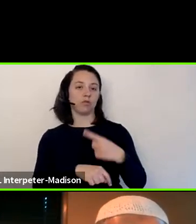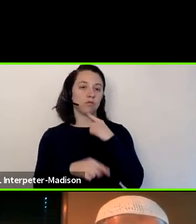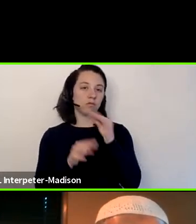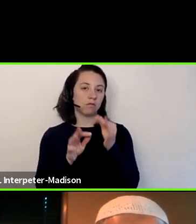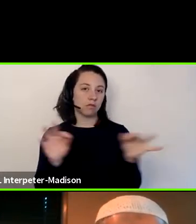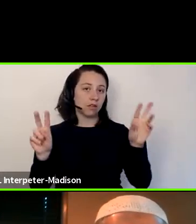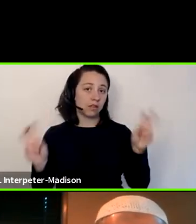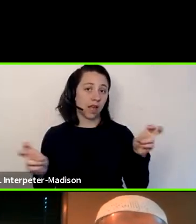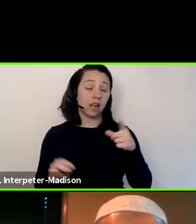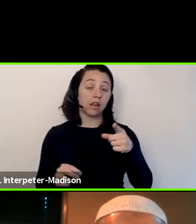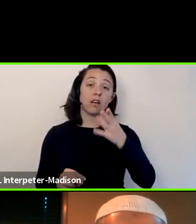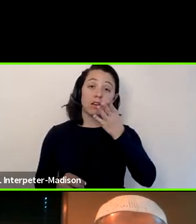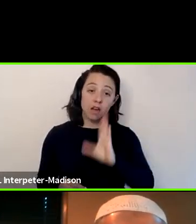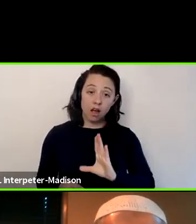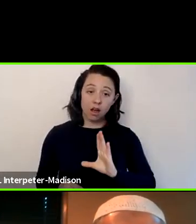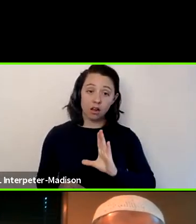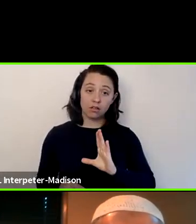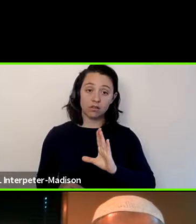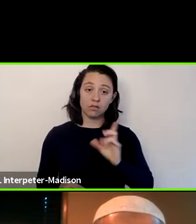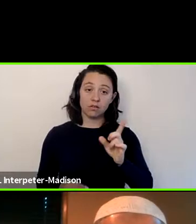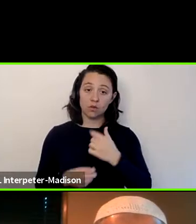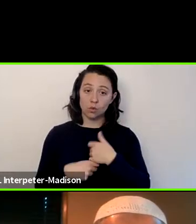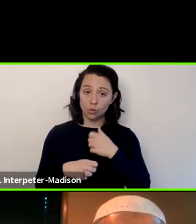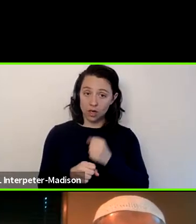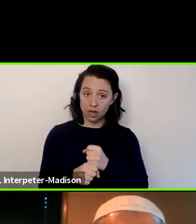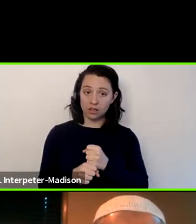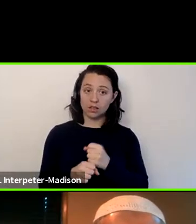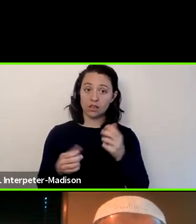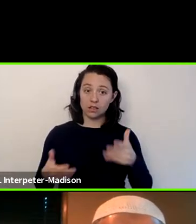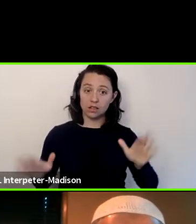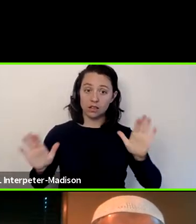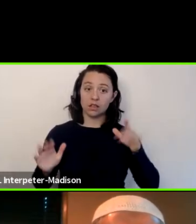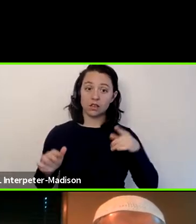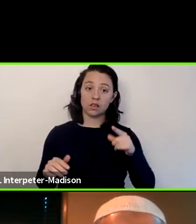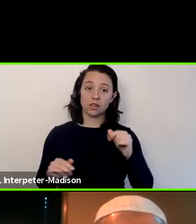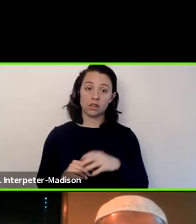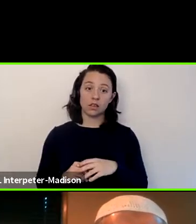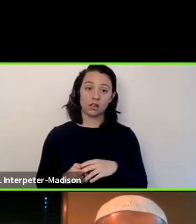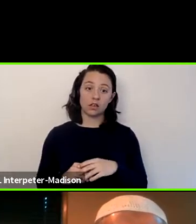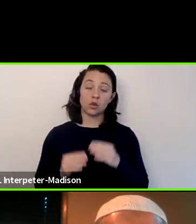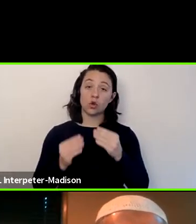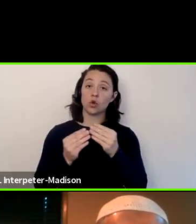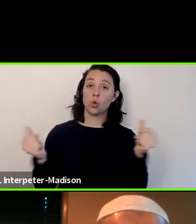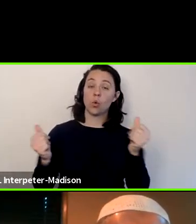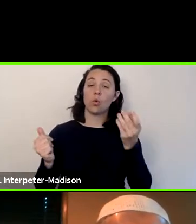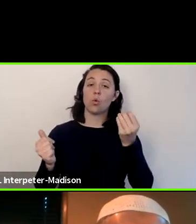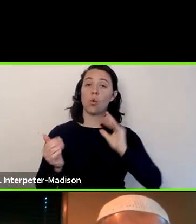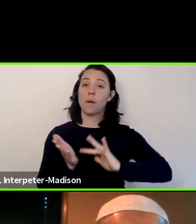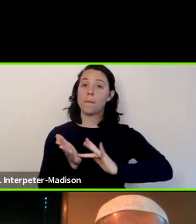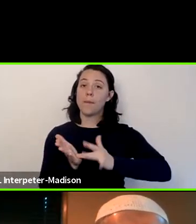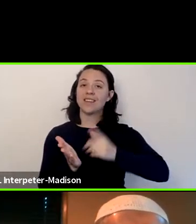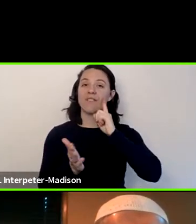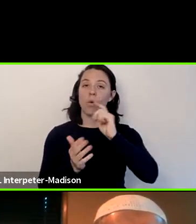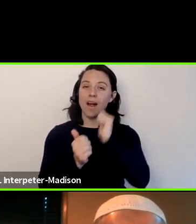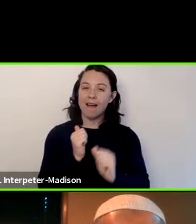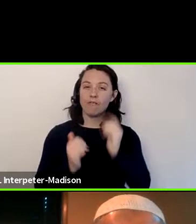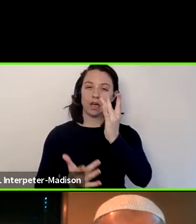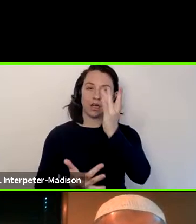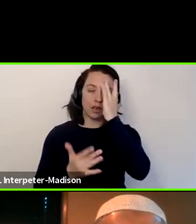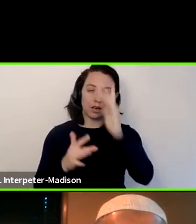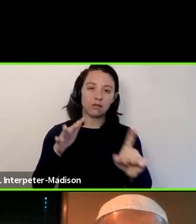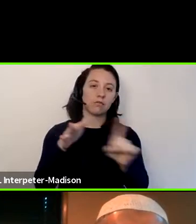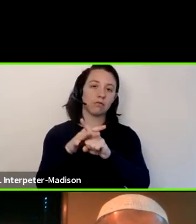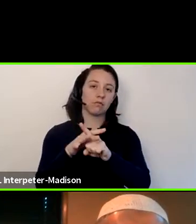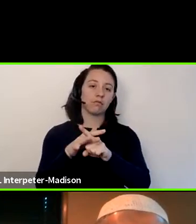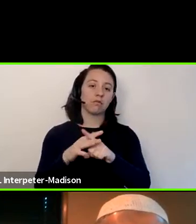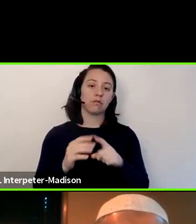that God created a cure or medicine for every illness.